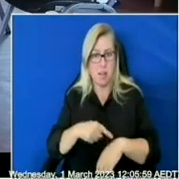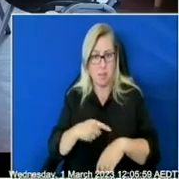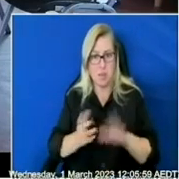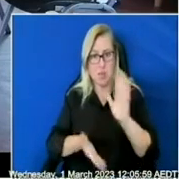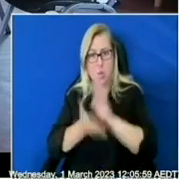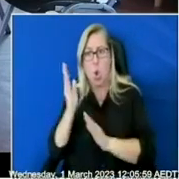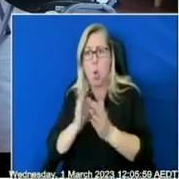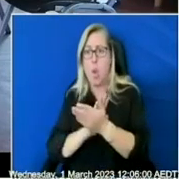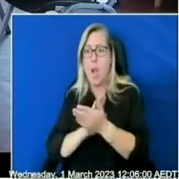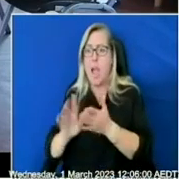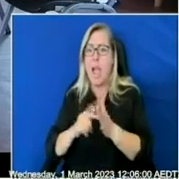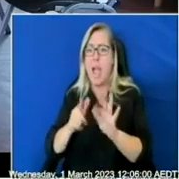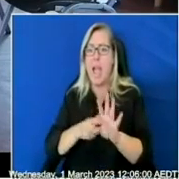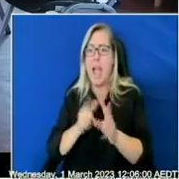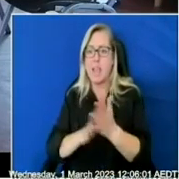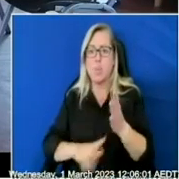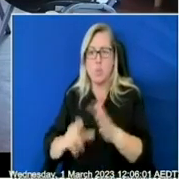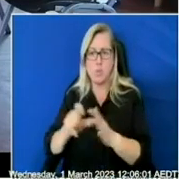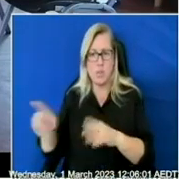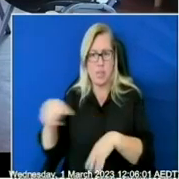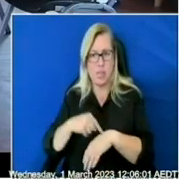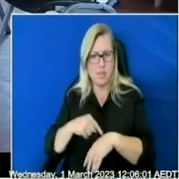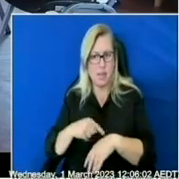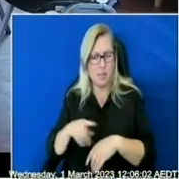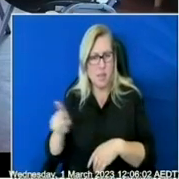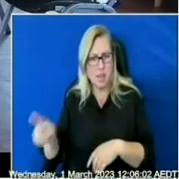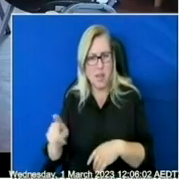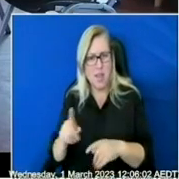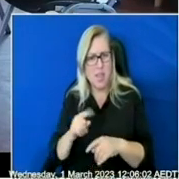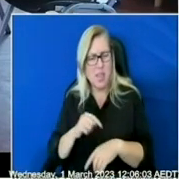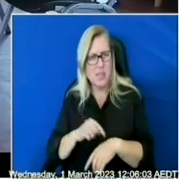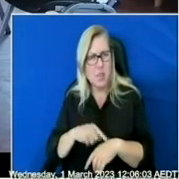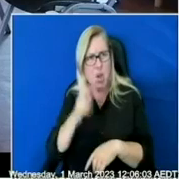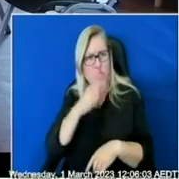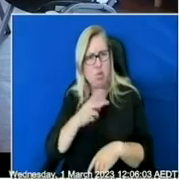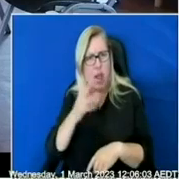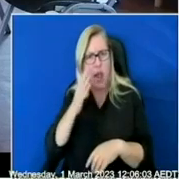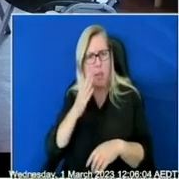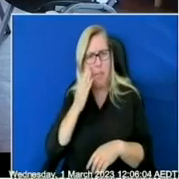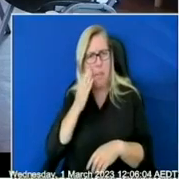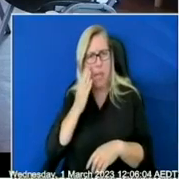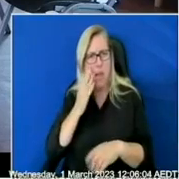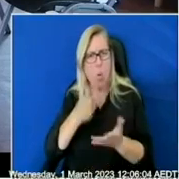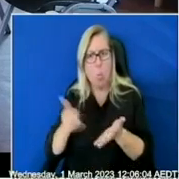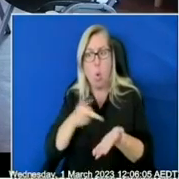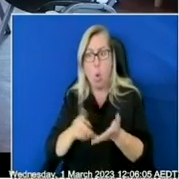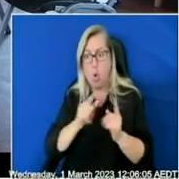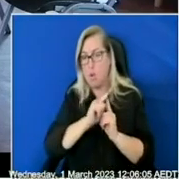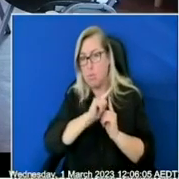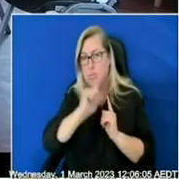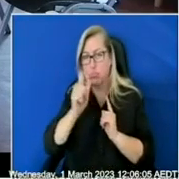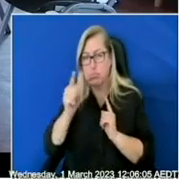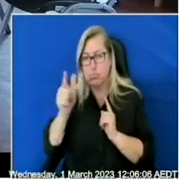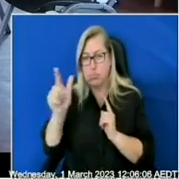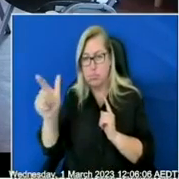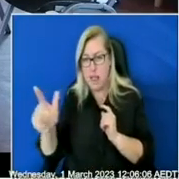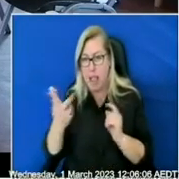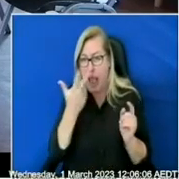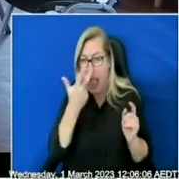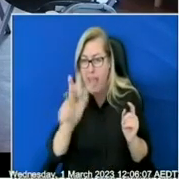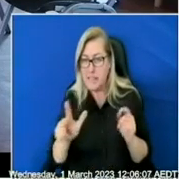How old was our granny when she was walking into Hayward? In her 80s? And she'd walk home with a gunny sack on her back.